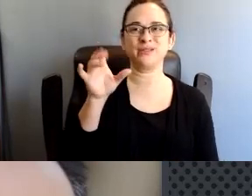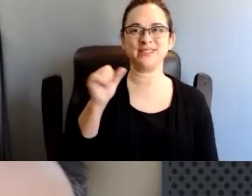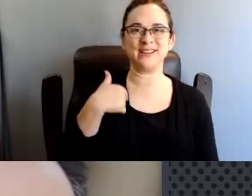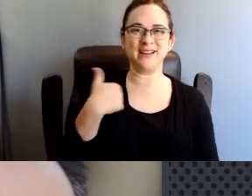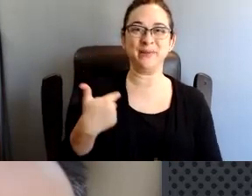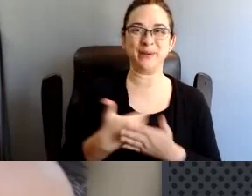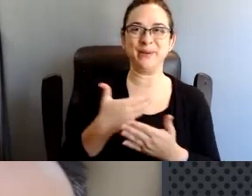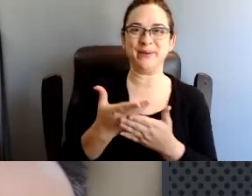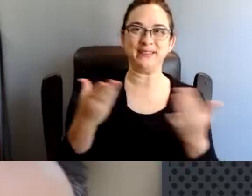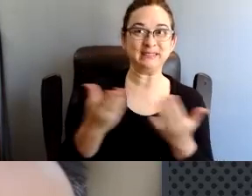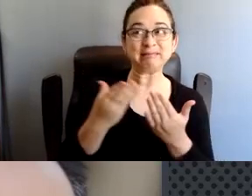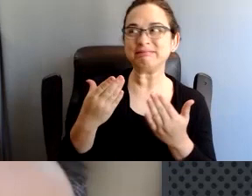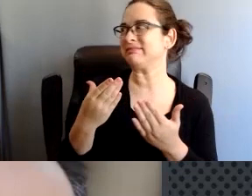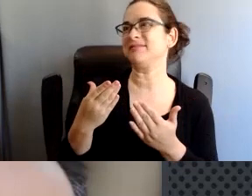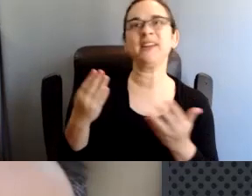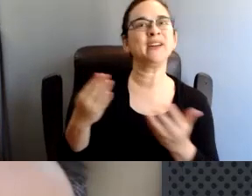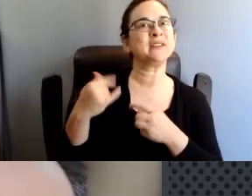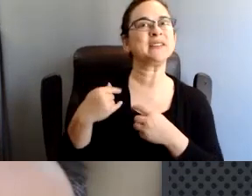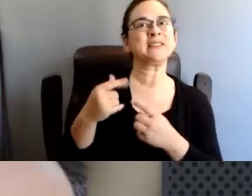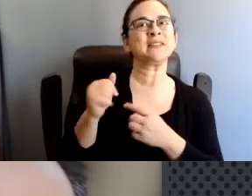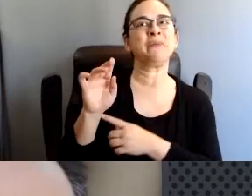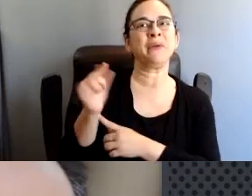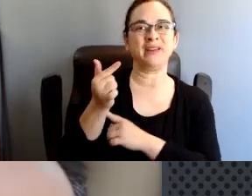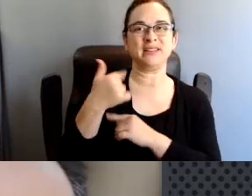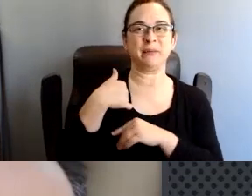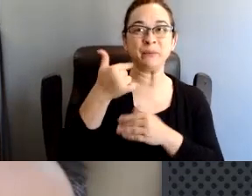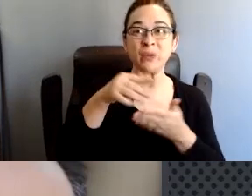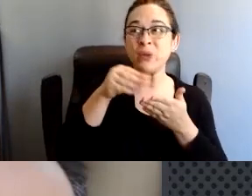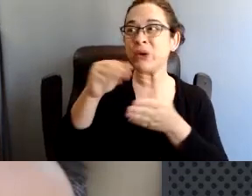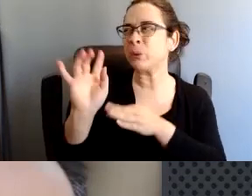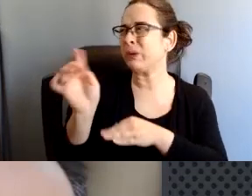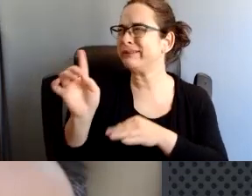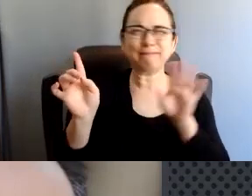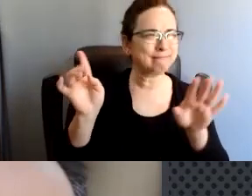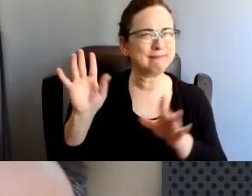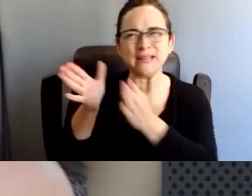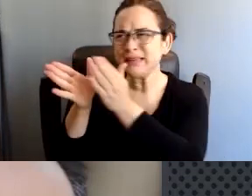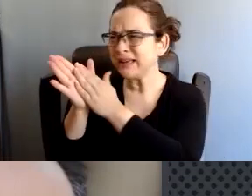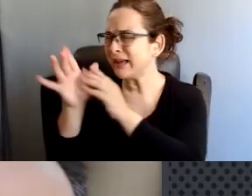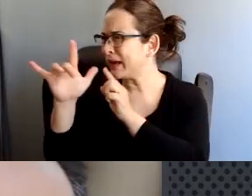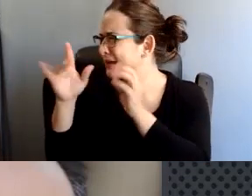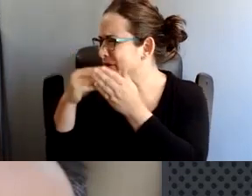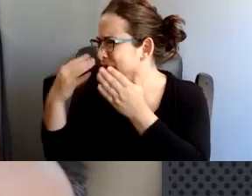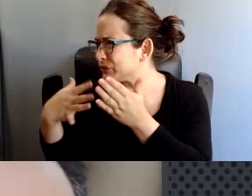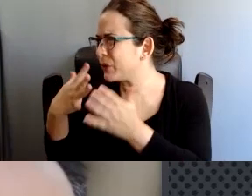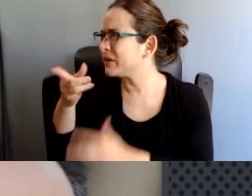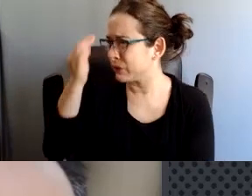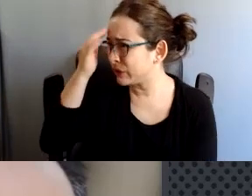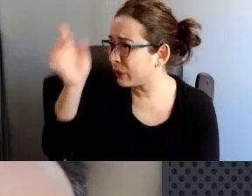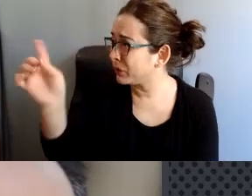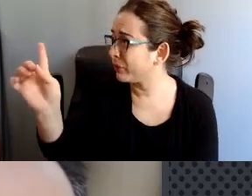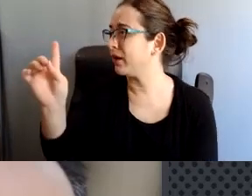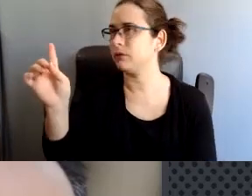this college. I'm still learning where everything is so I can relate to our students. So sometimes I'm like, do you know where this is? They're like, no. I'm like, can we find it together? Because I don't